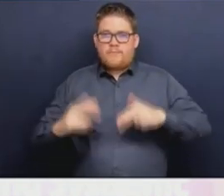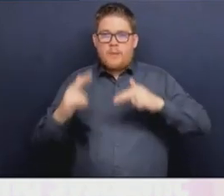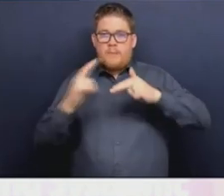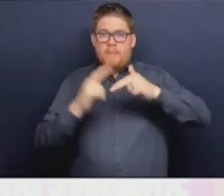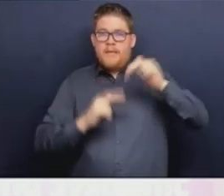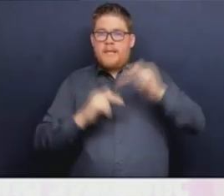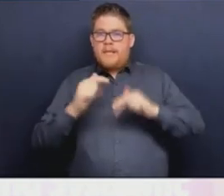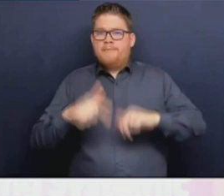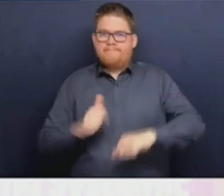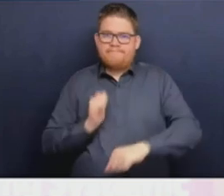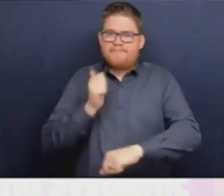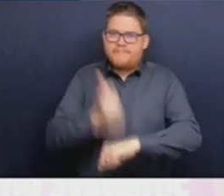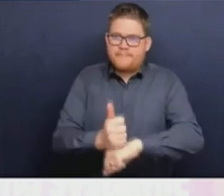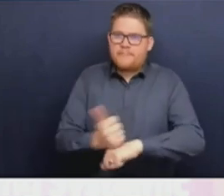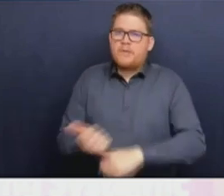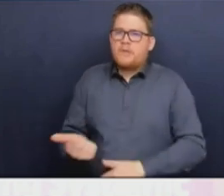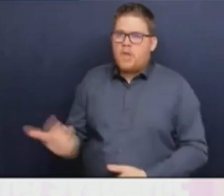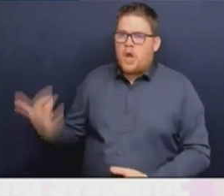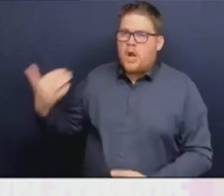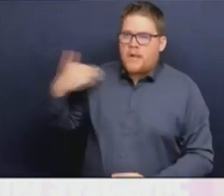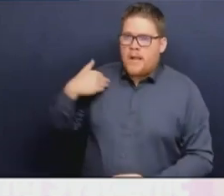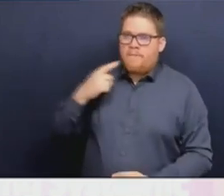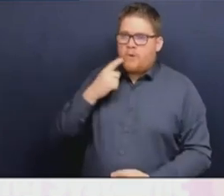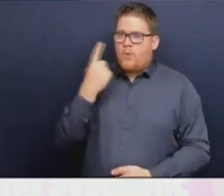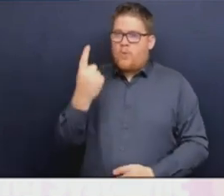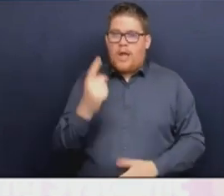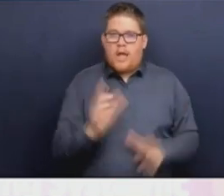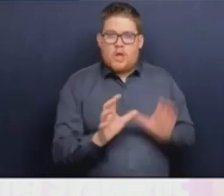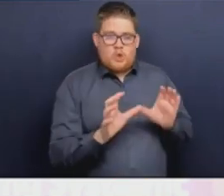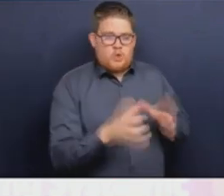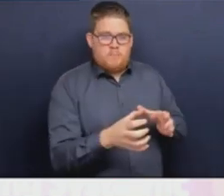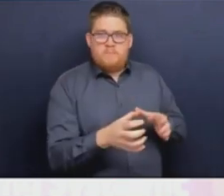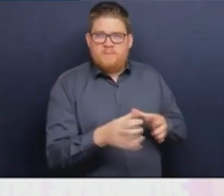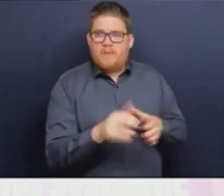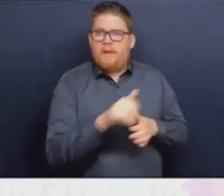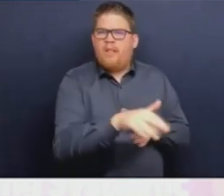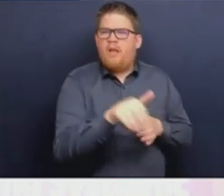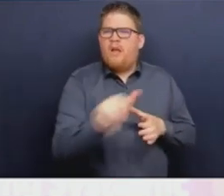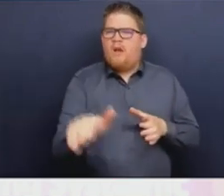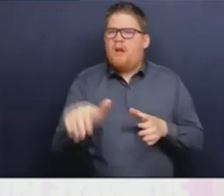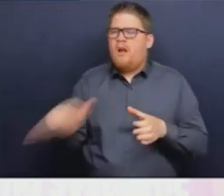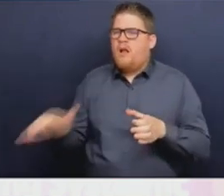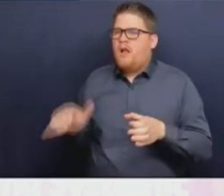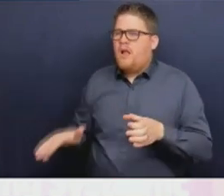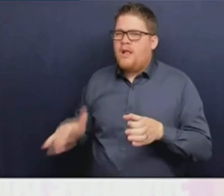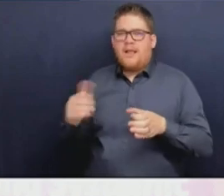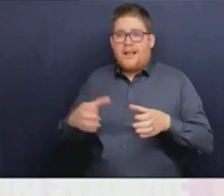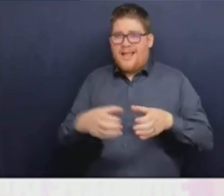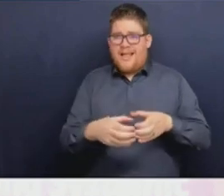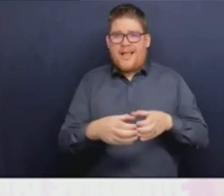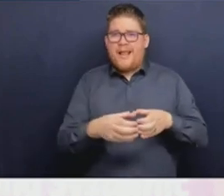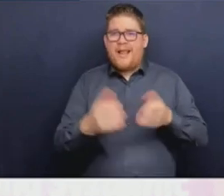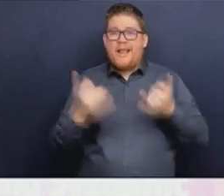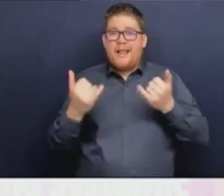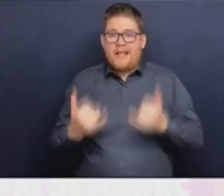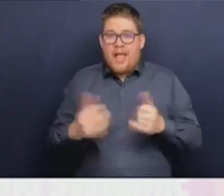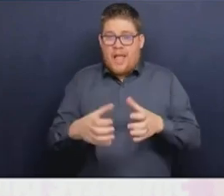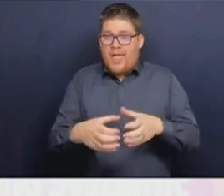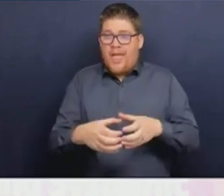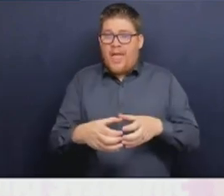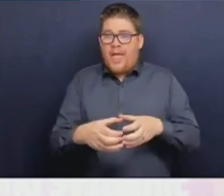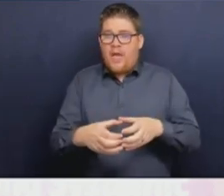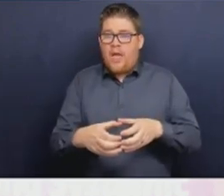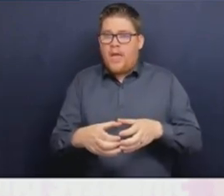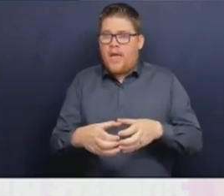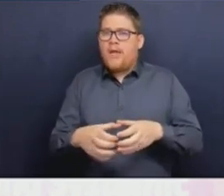other people a long, long time ago. But today is the first step on that journey to reclaim this building, not